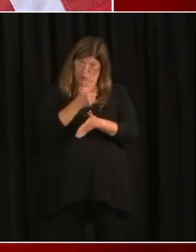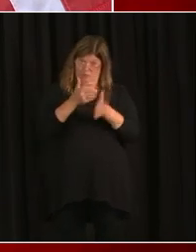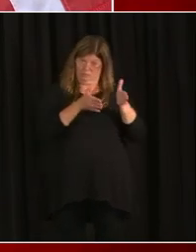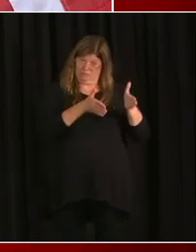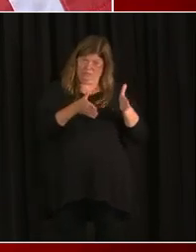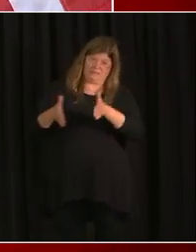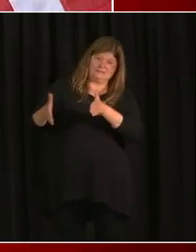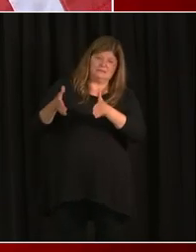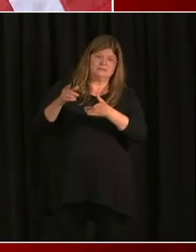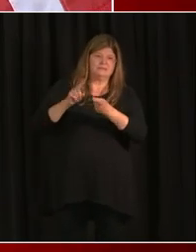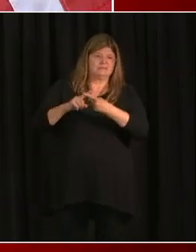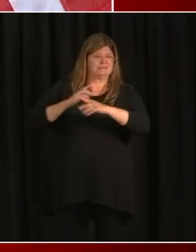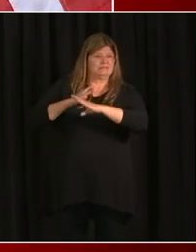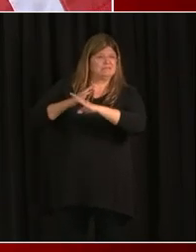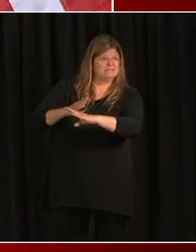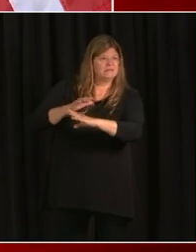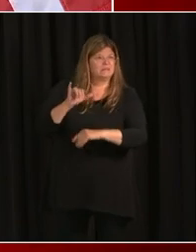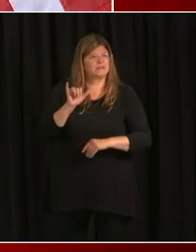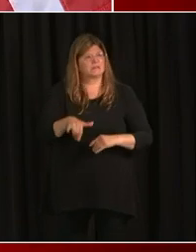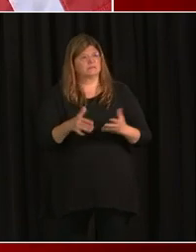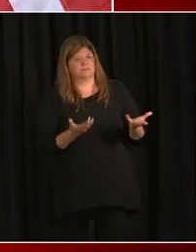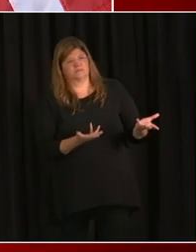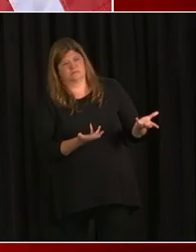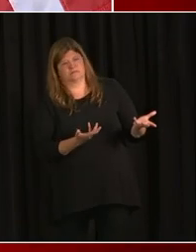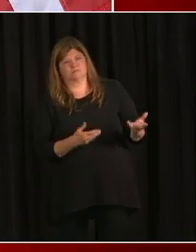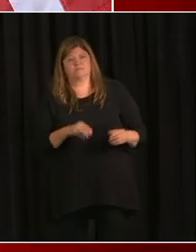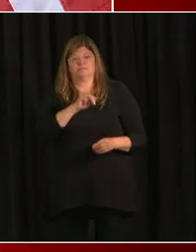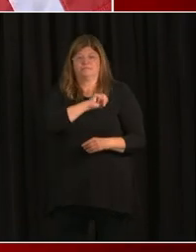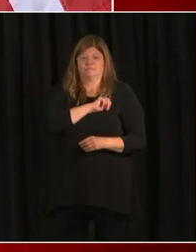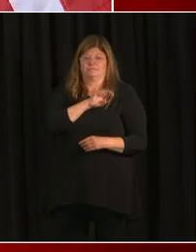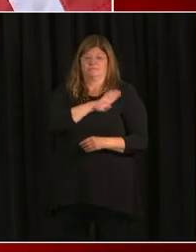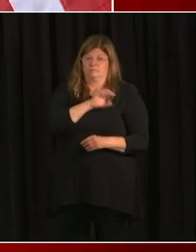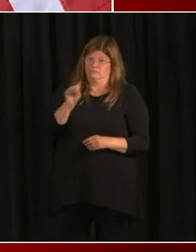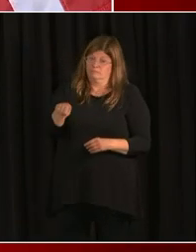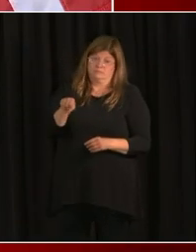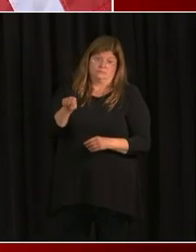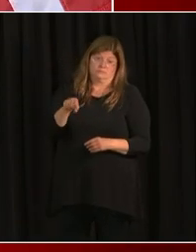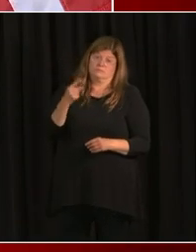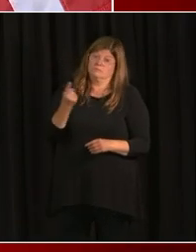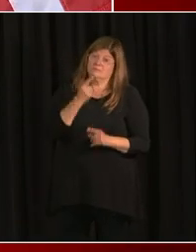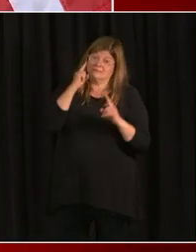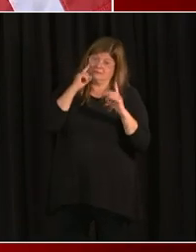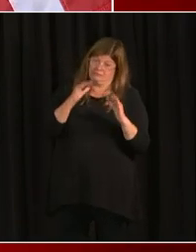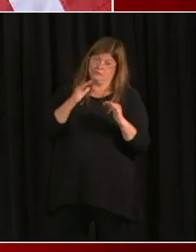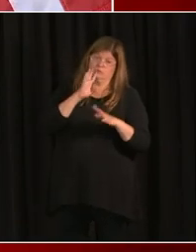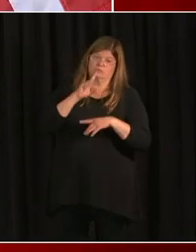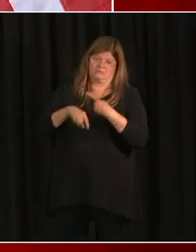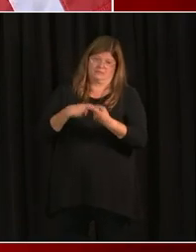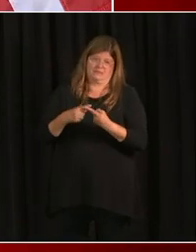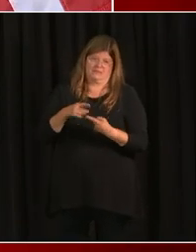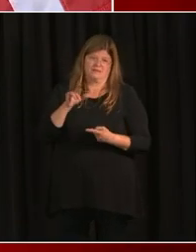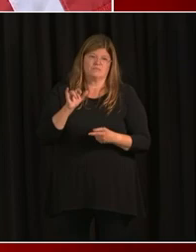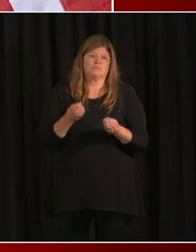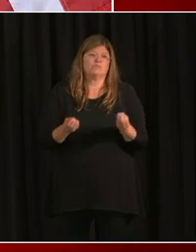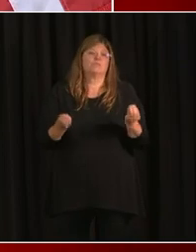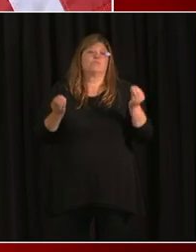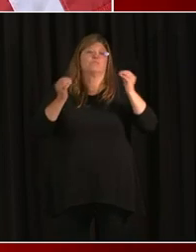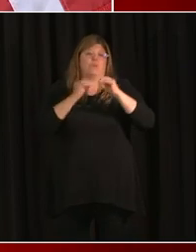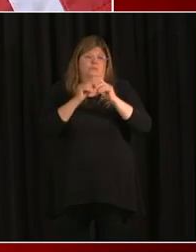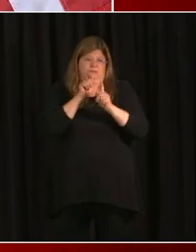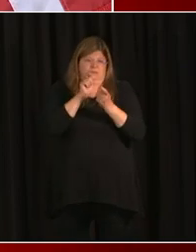way to address that? Actually, we expect to be talking about some more